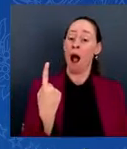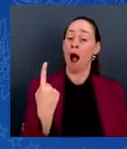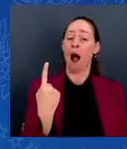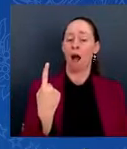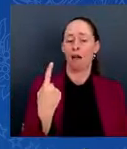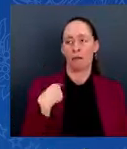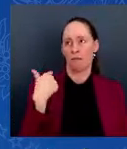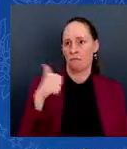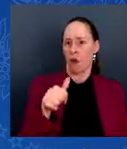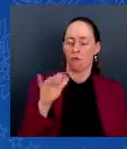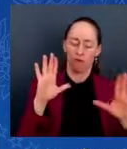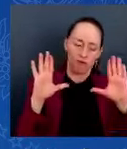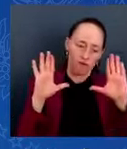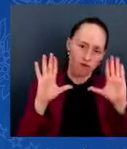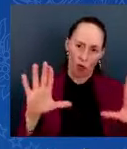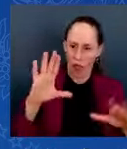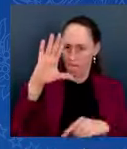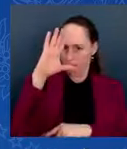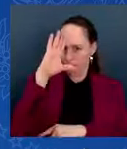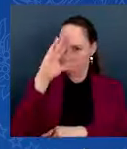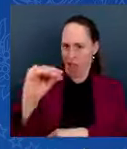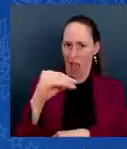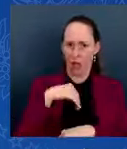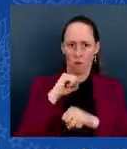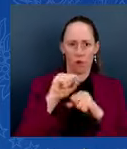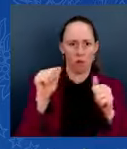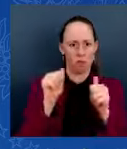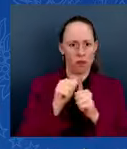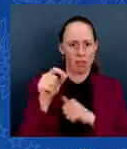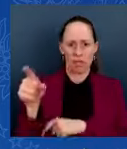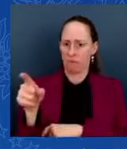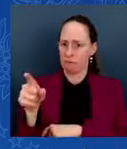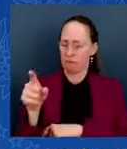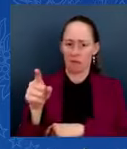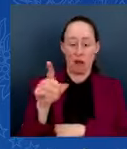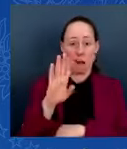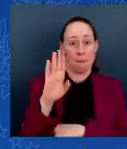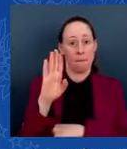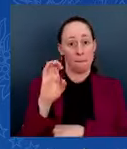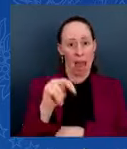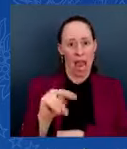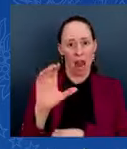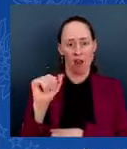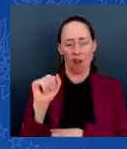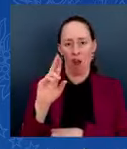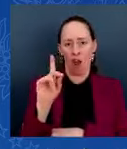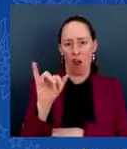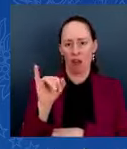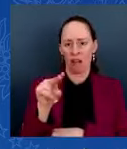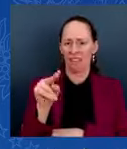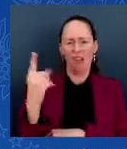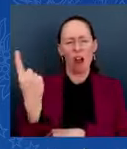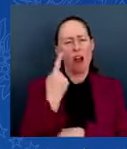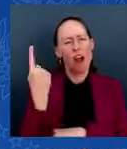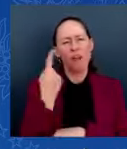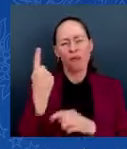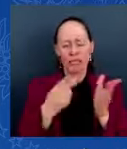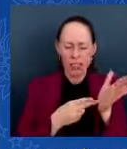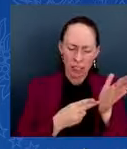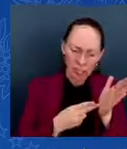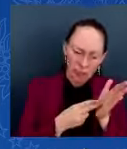of integrity, is Ben Cardin. Stand up, Ben. Stand up. I really mean it.